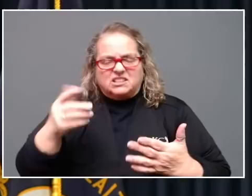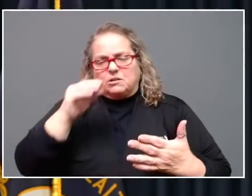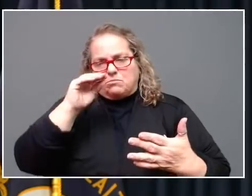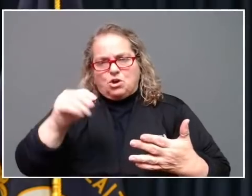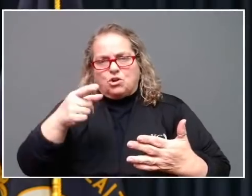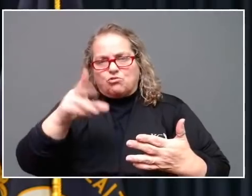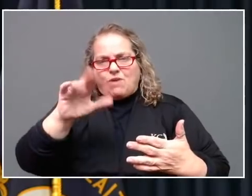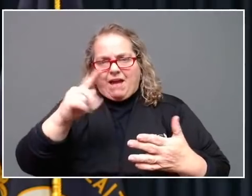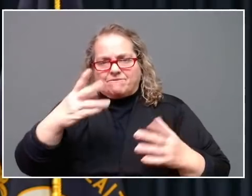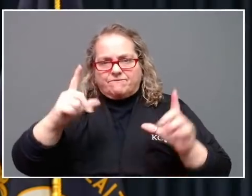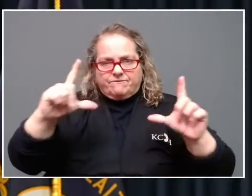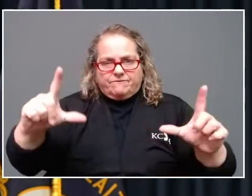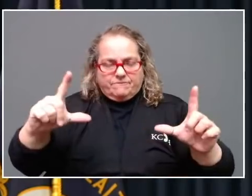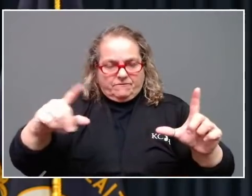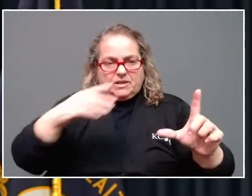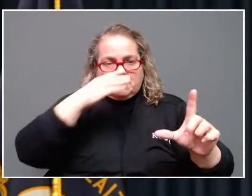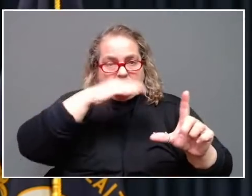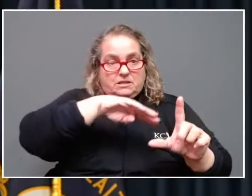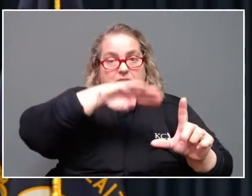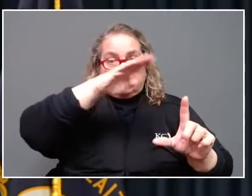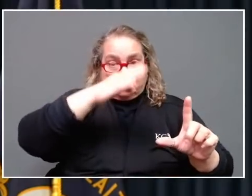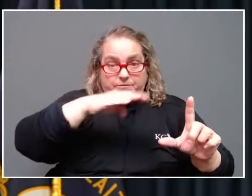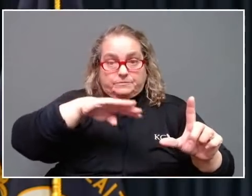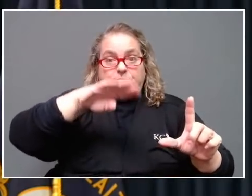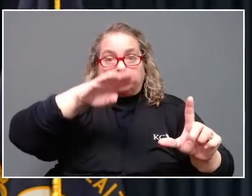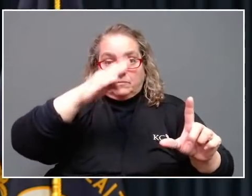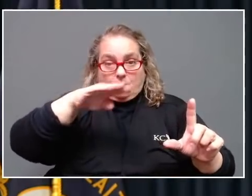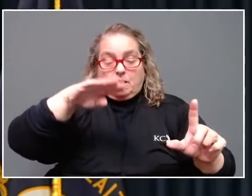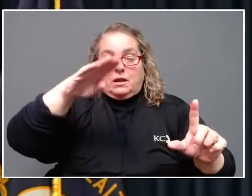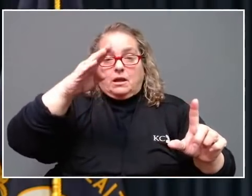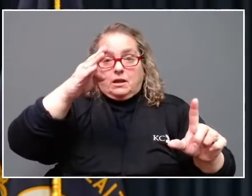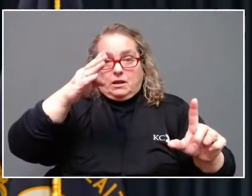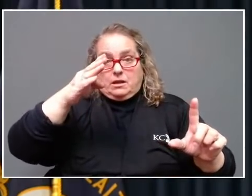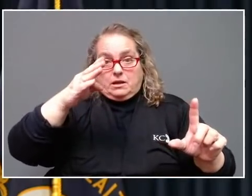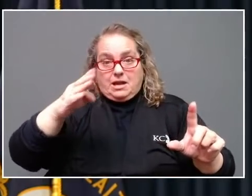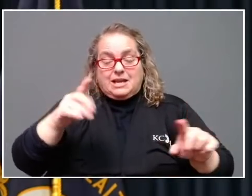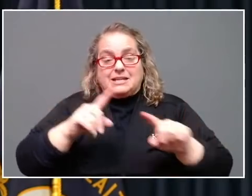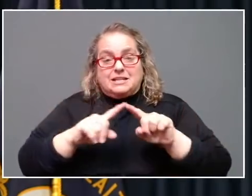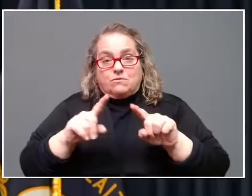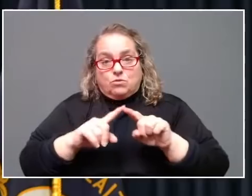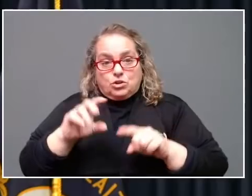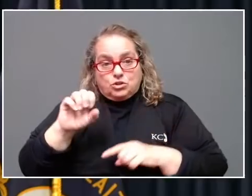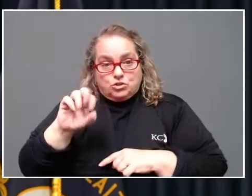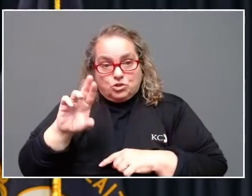the rise and the fall at different surges. That is his